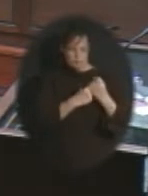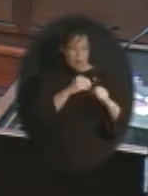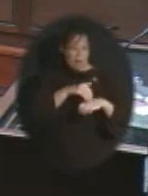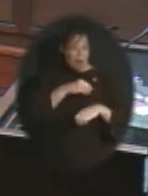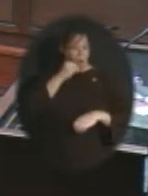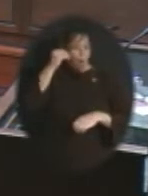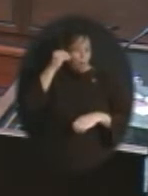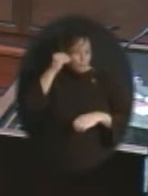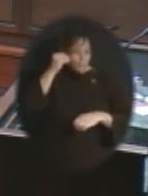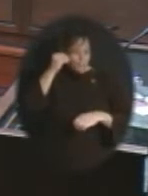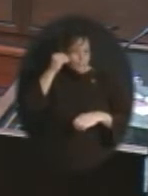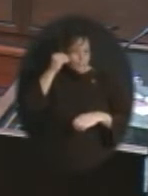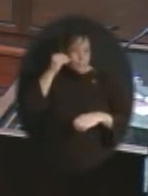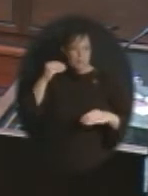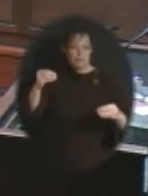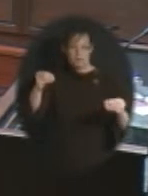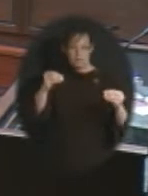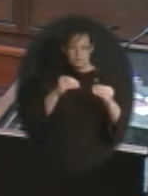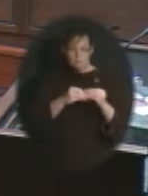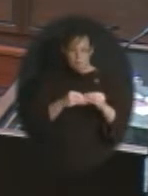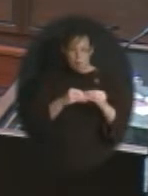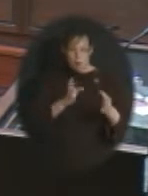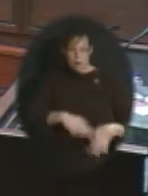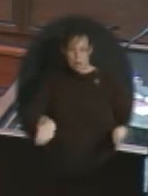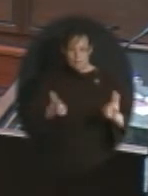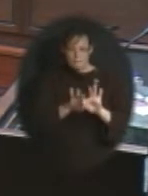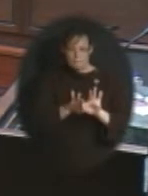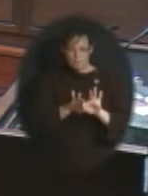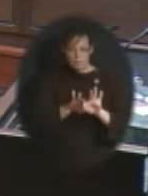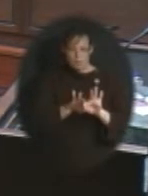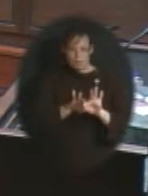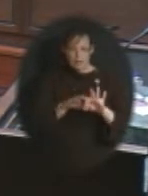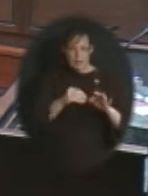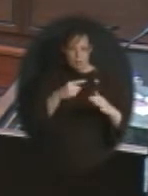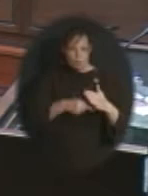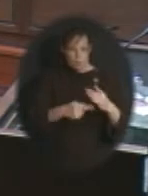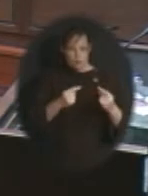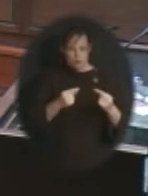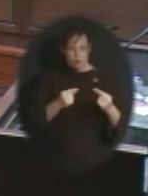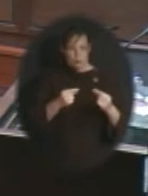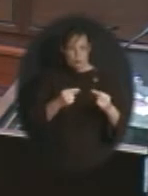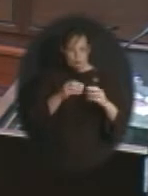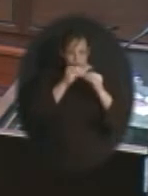is going to be even be more important. And what are we doing to get out to